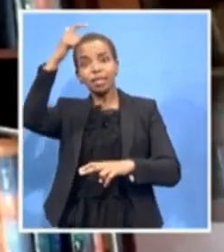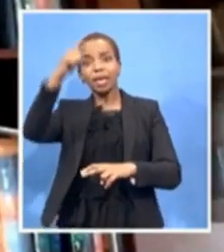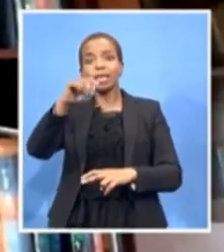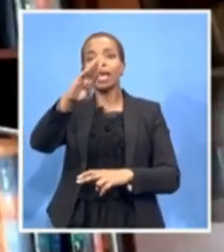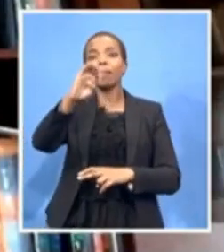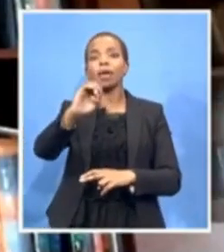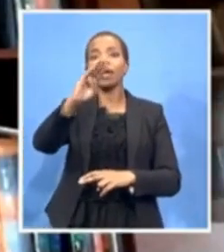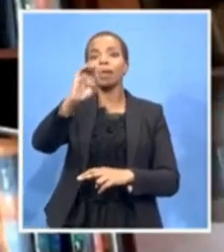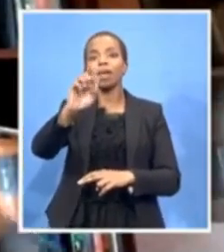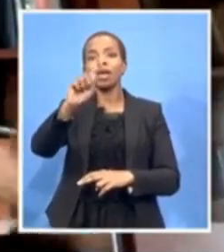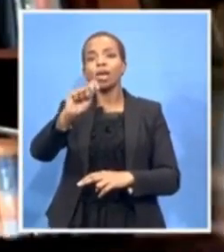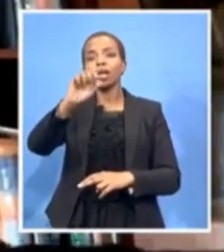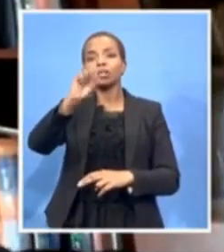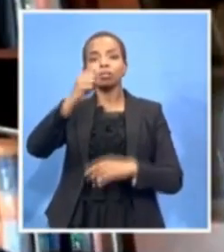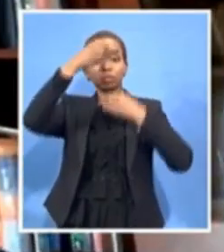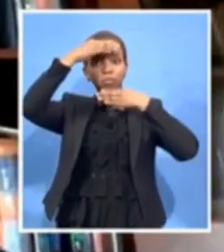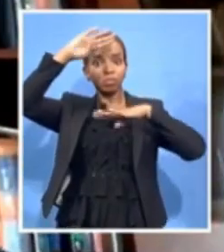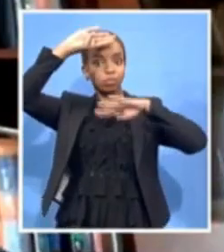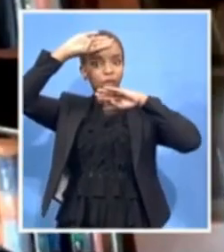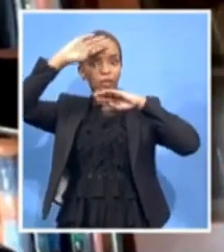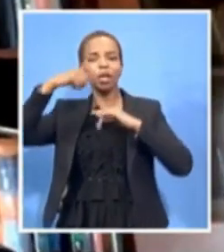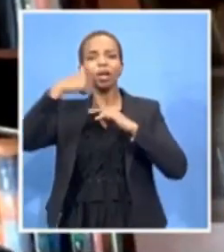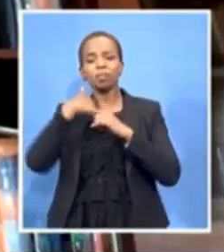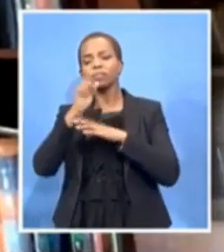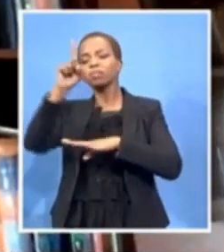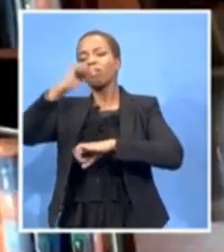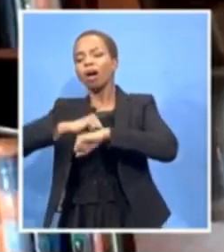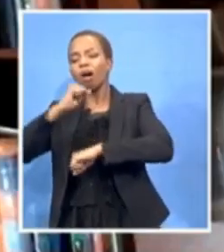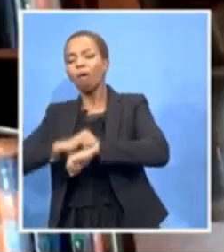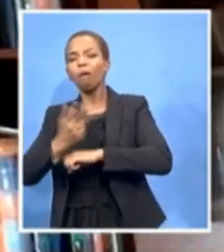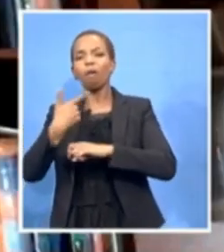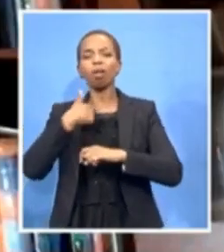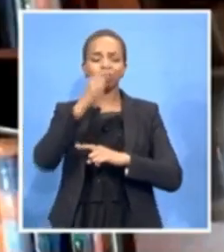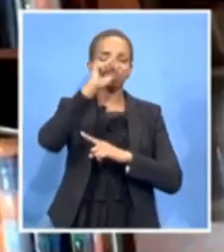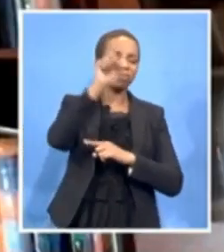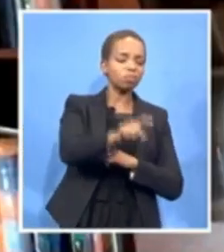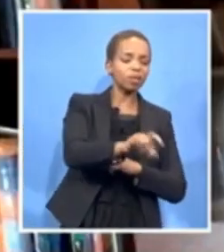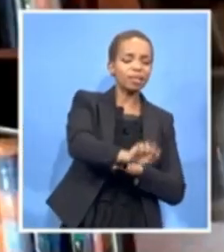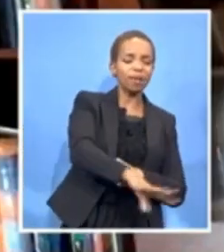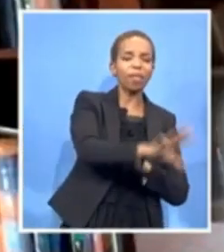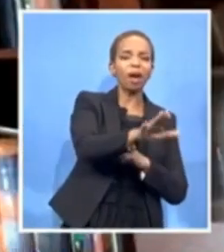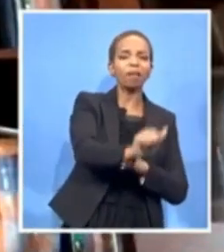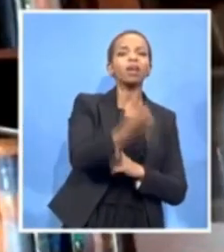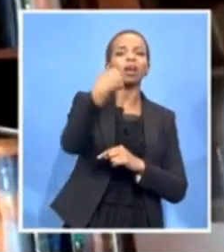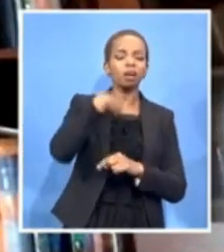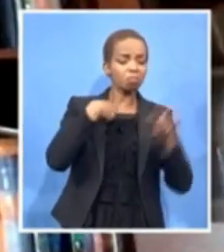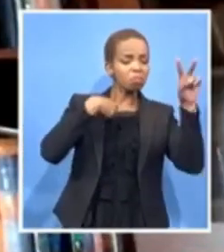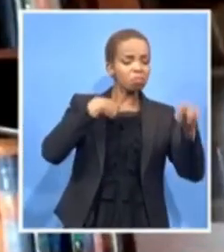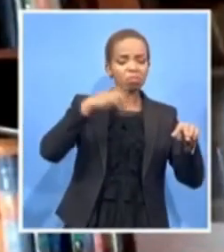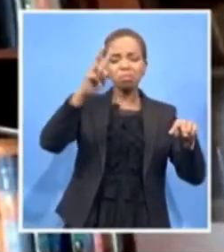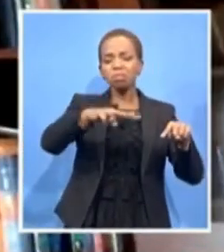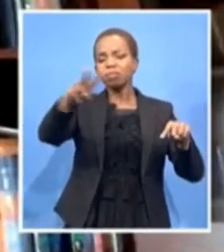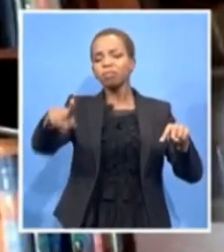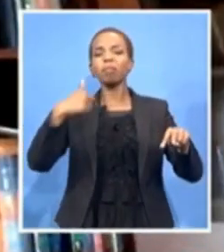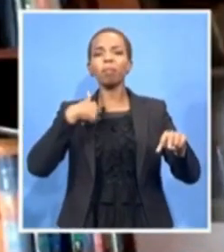to Angola and I go down to South Africa, that I look forward to the day when Africa will be